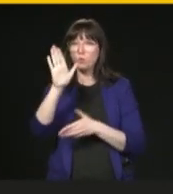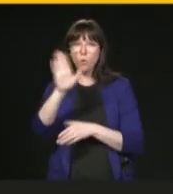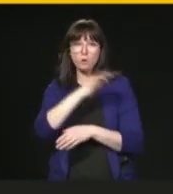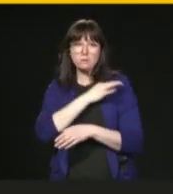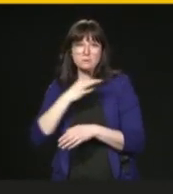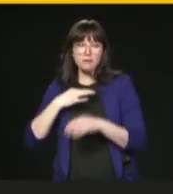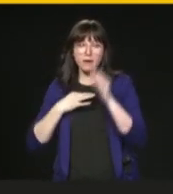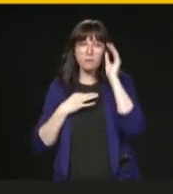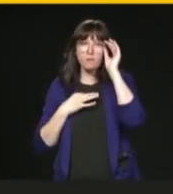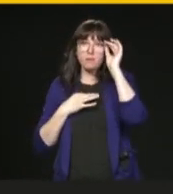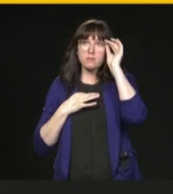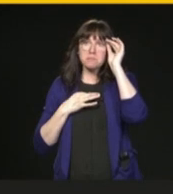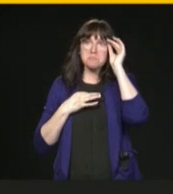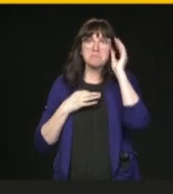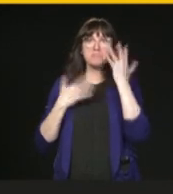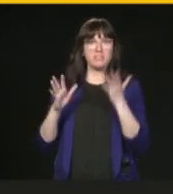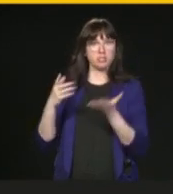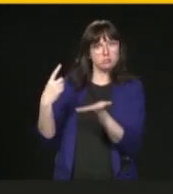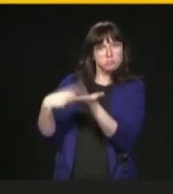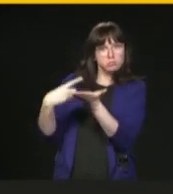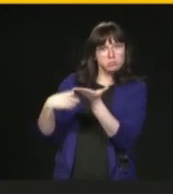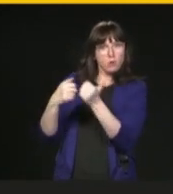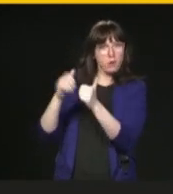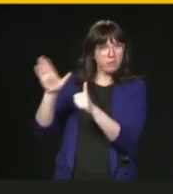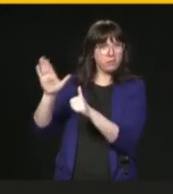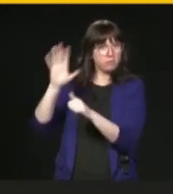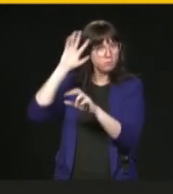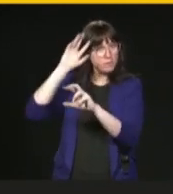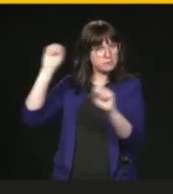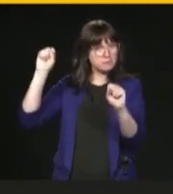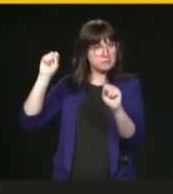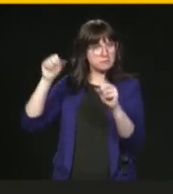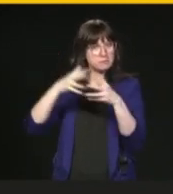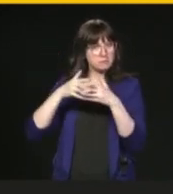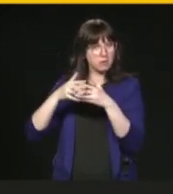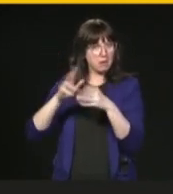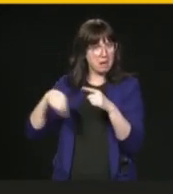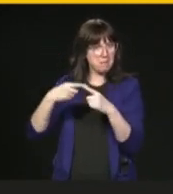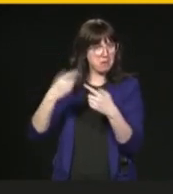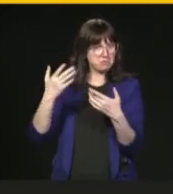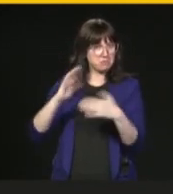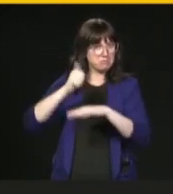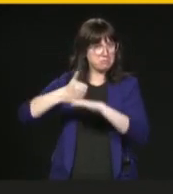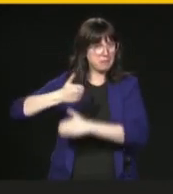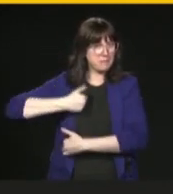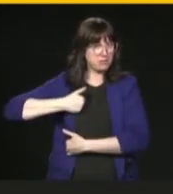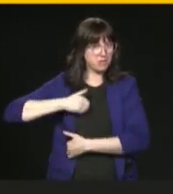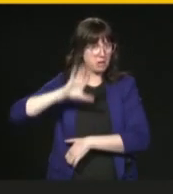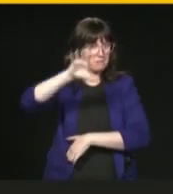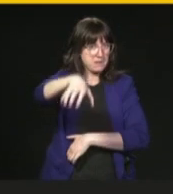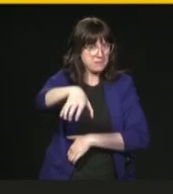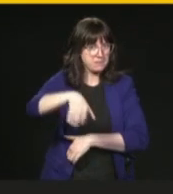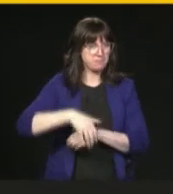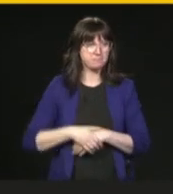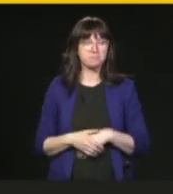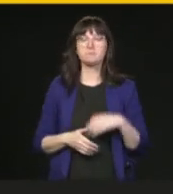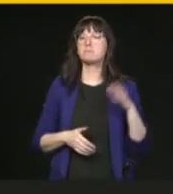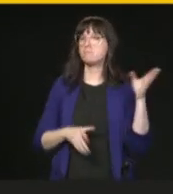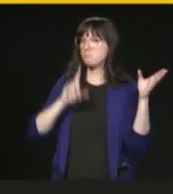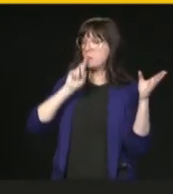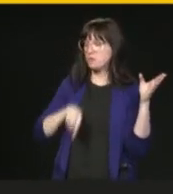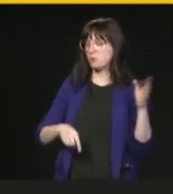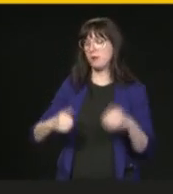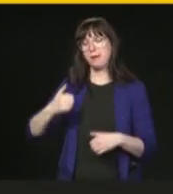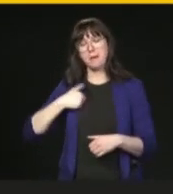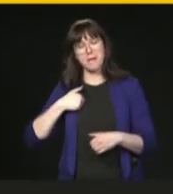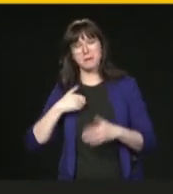in your government had any discussions with the Trump administration about this. Canada and the United States have